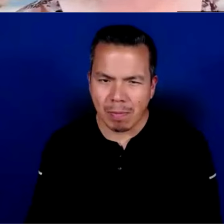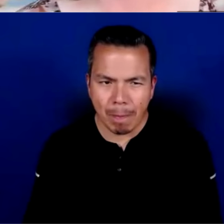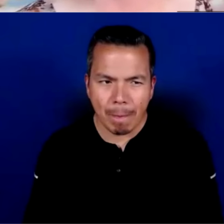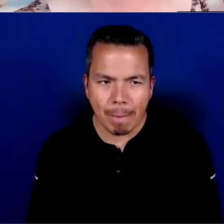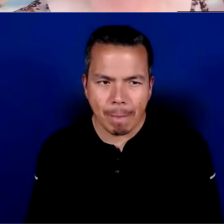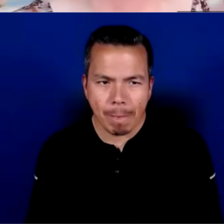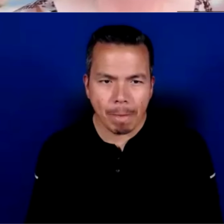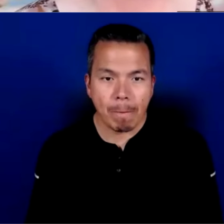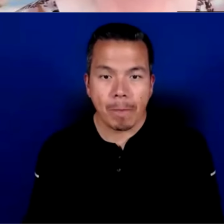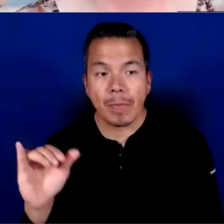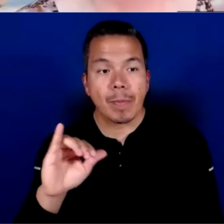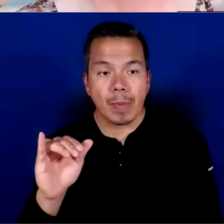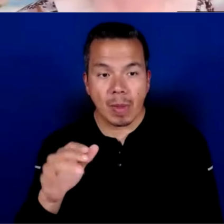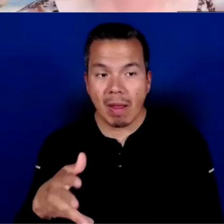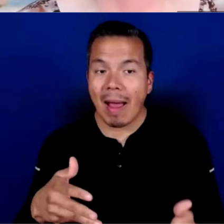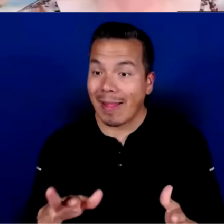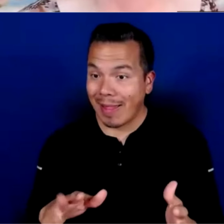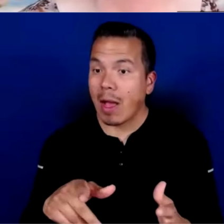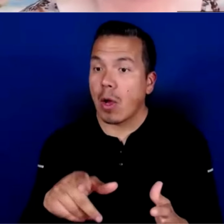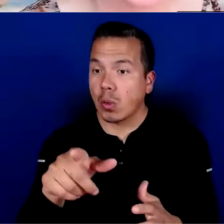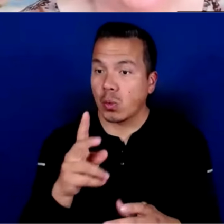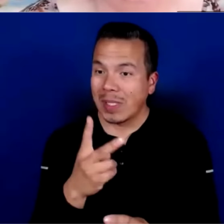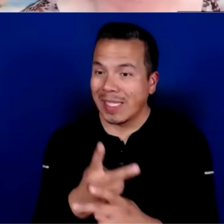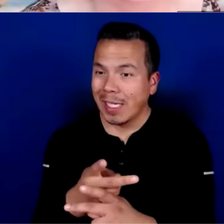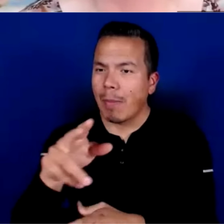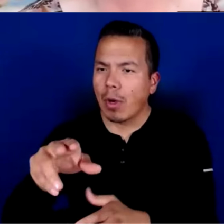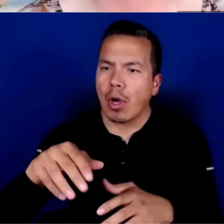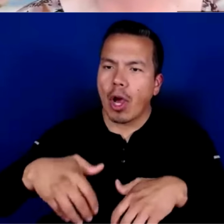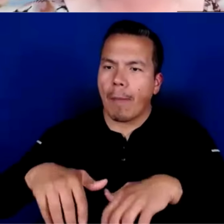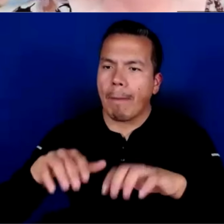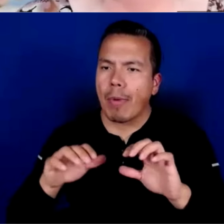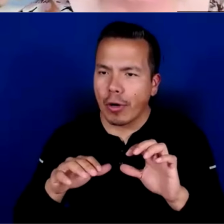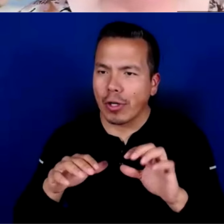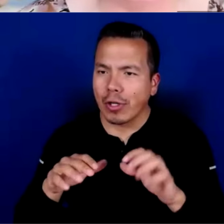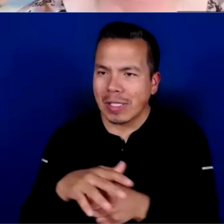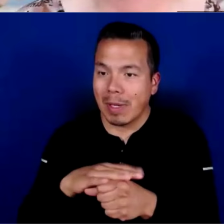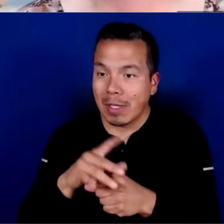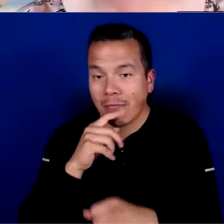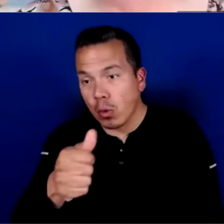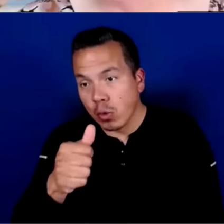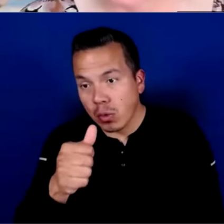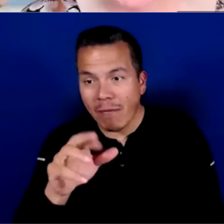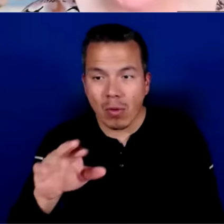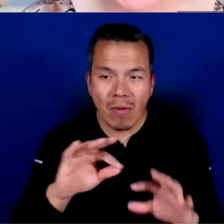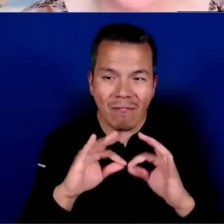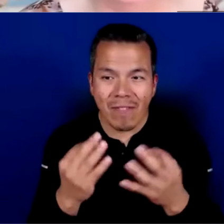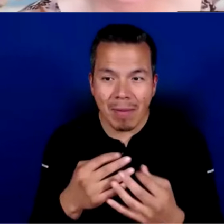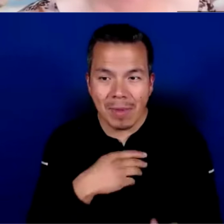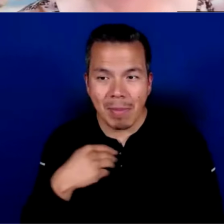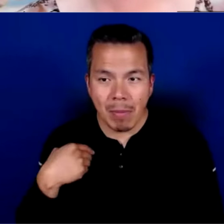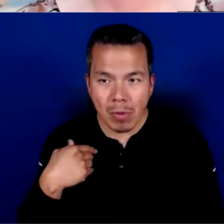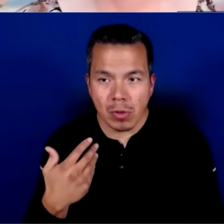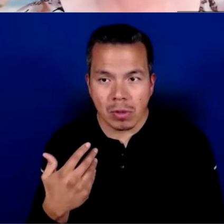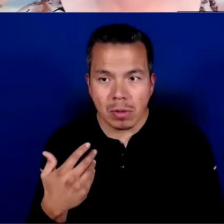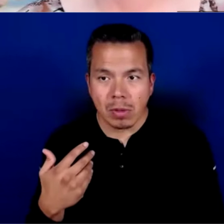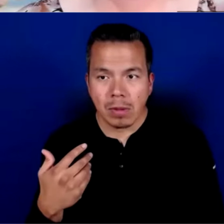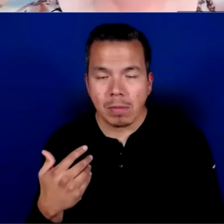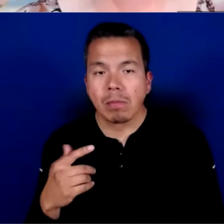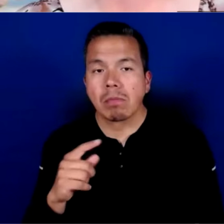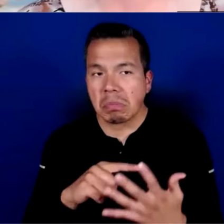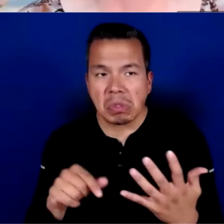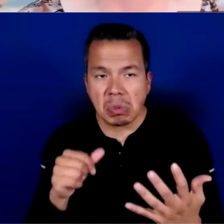even let you have a burial space for yourself and immediate family members, and those aren't going to count. And